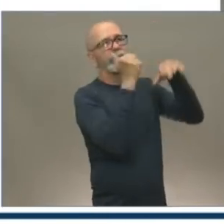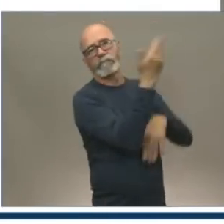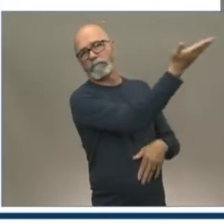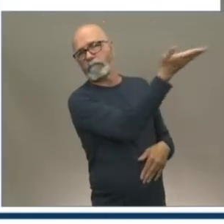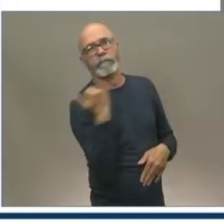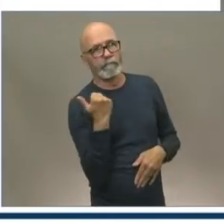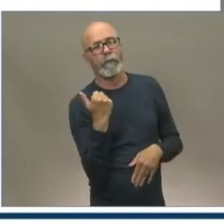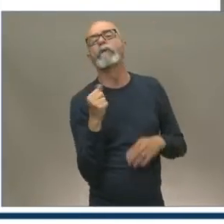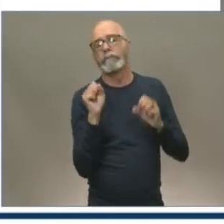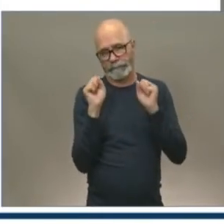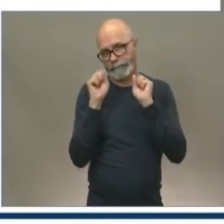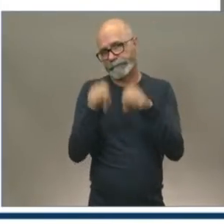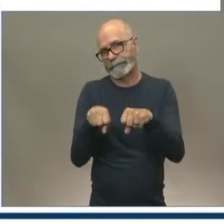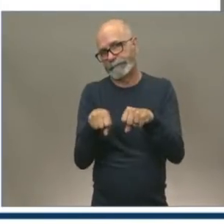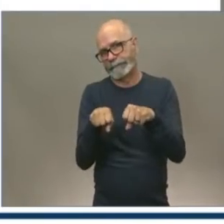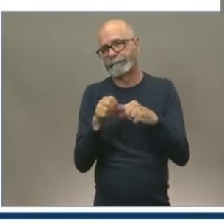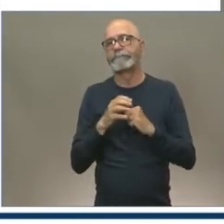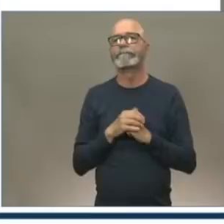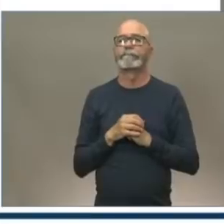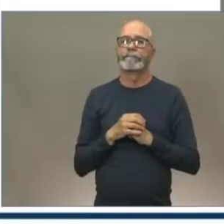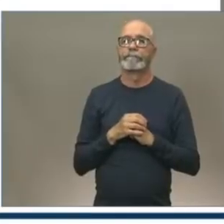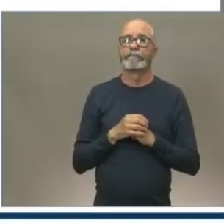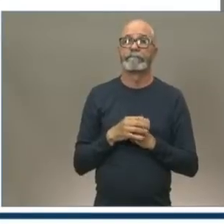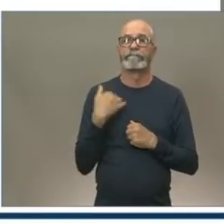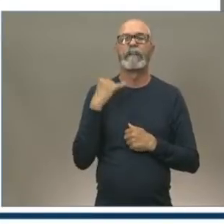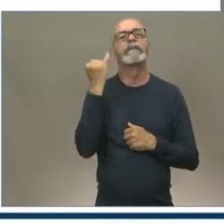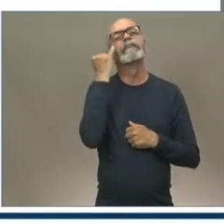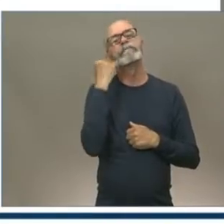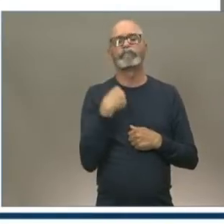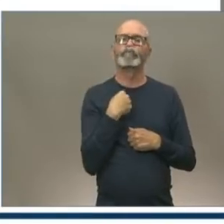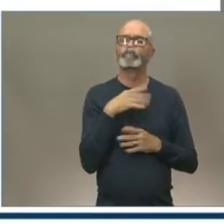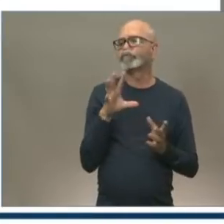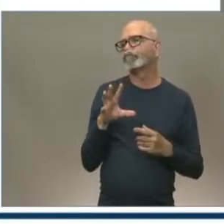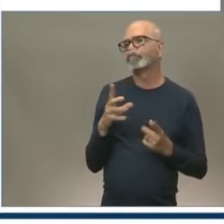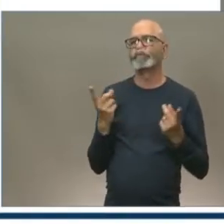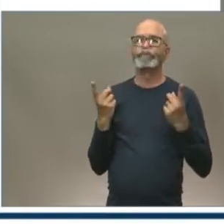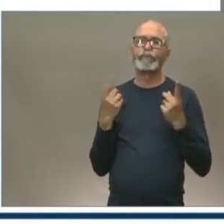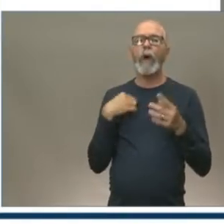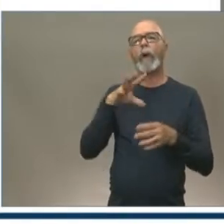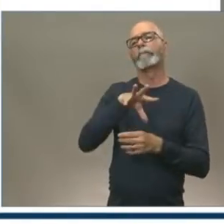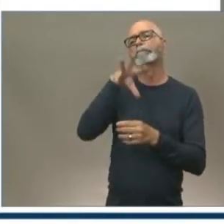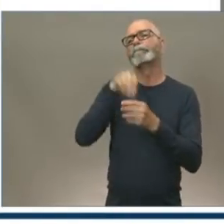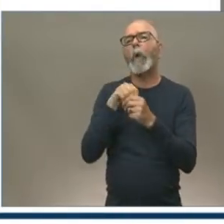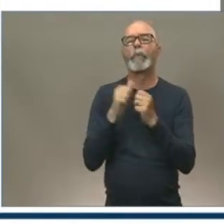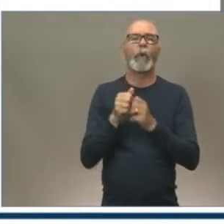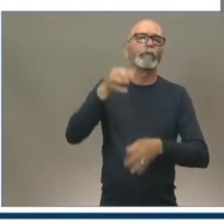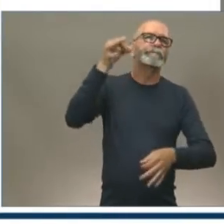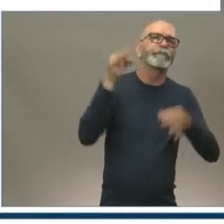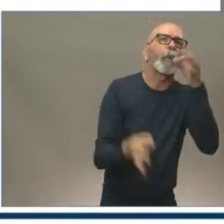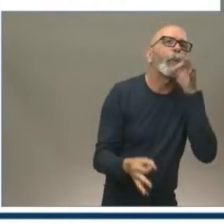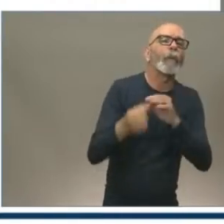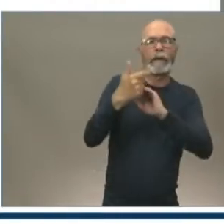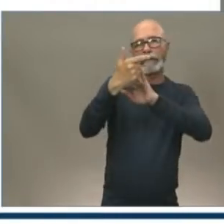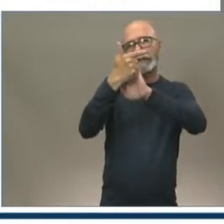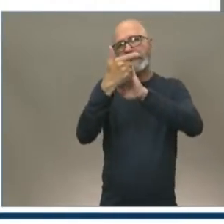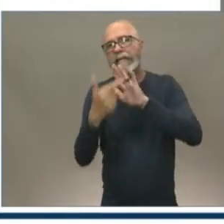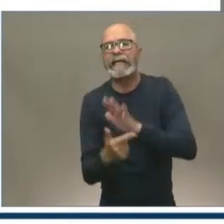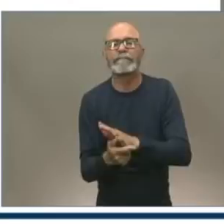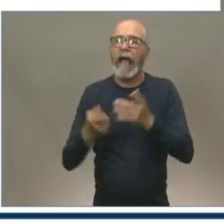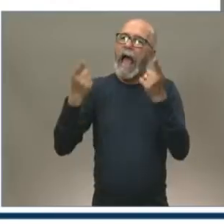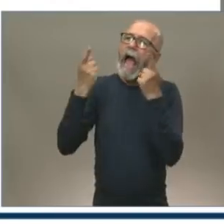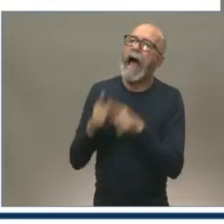If you are returning after participating in a required legal proceeding outside the region, you certainly are allowed to come